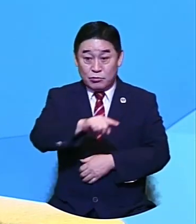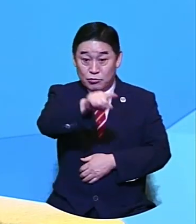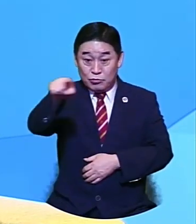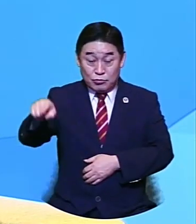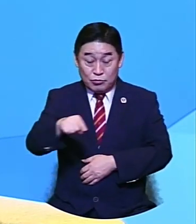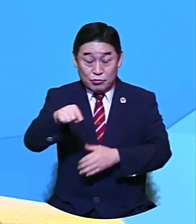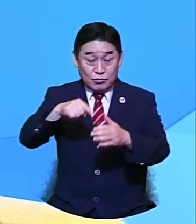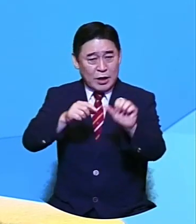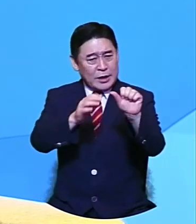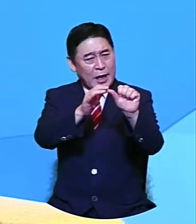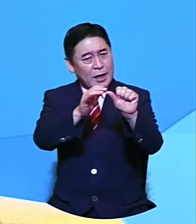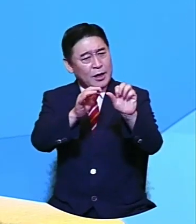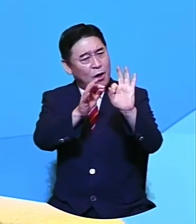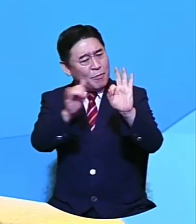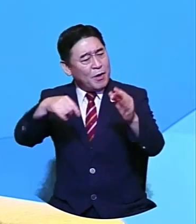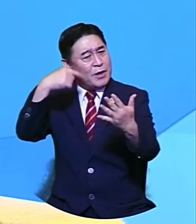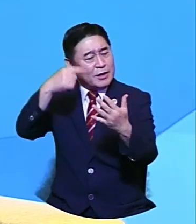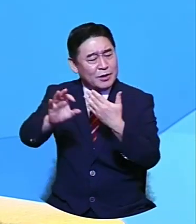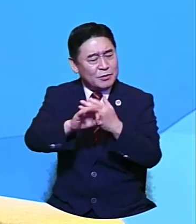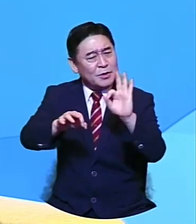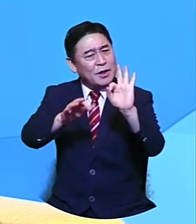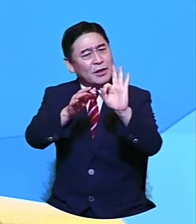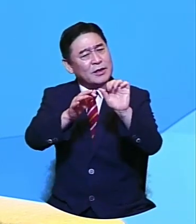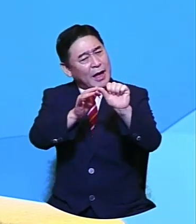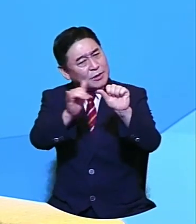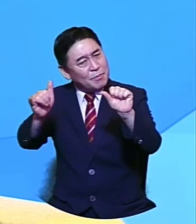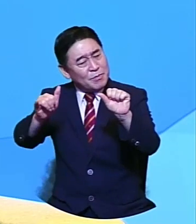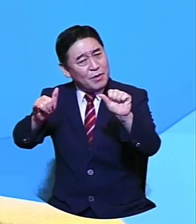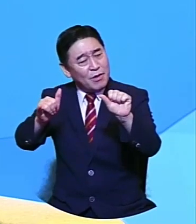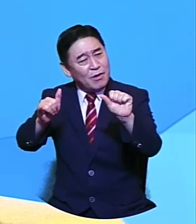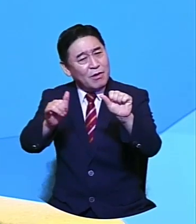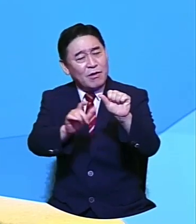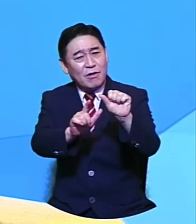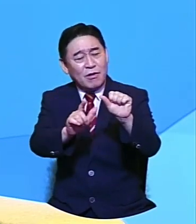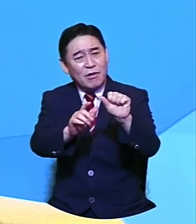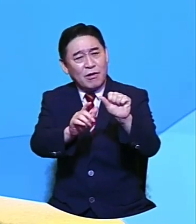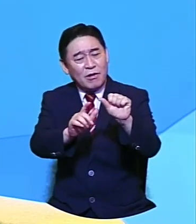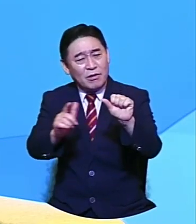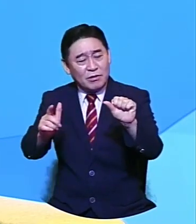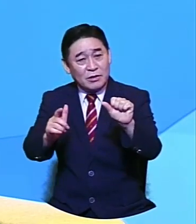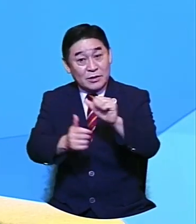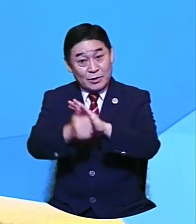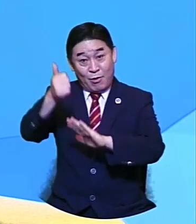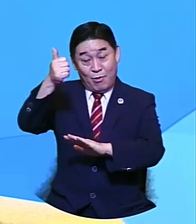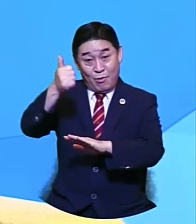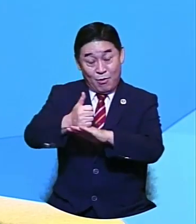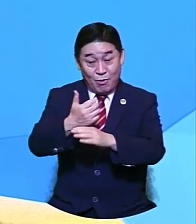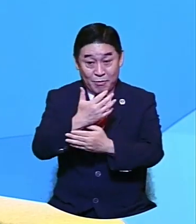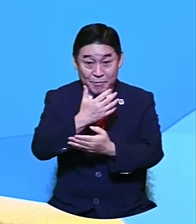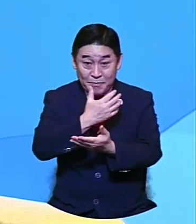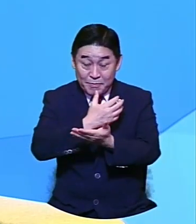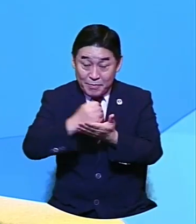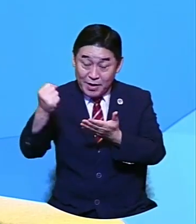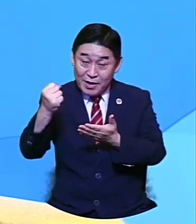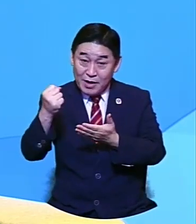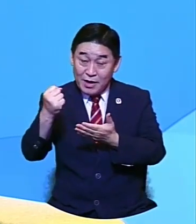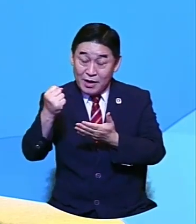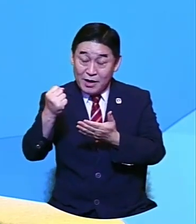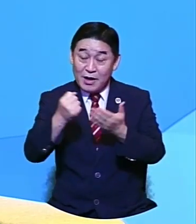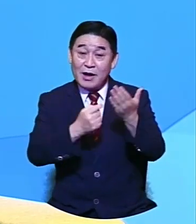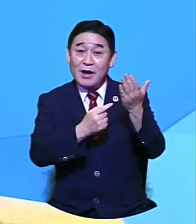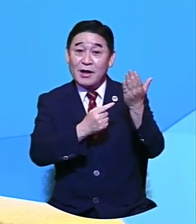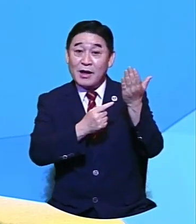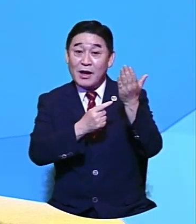men, they showed up as very successful in terms of a digital kind of things. They set up some kind of